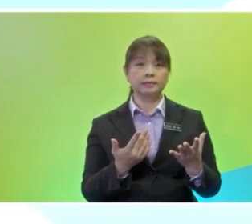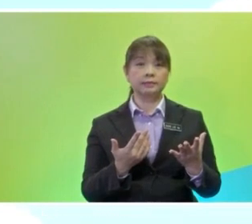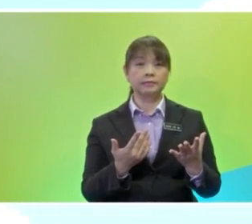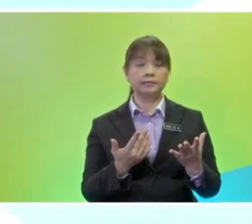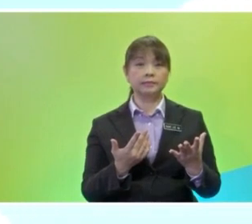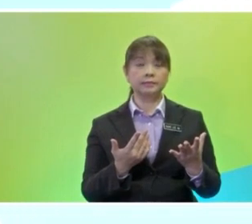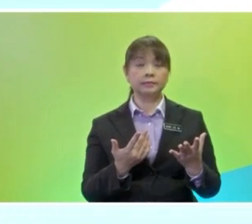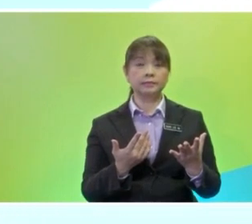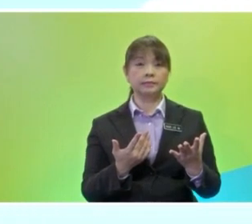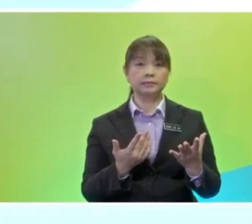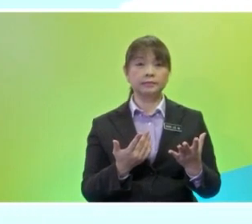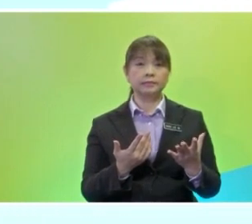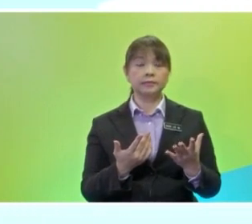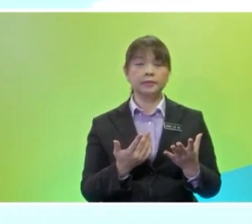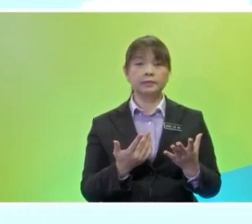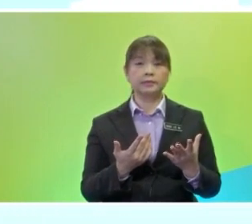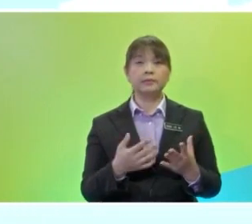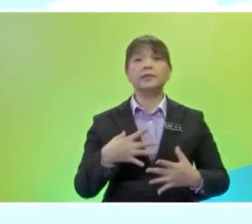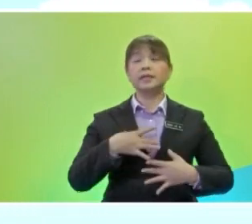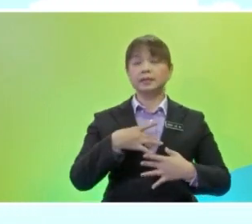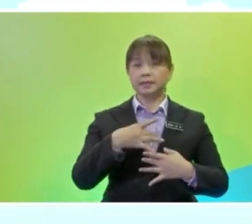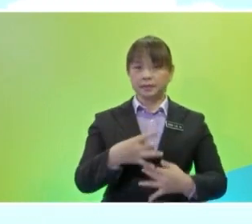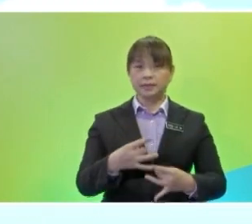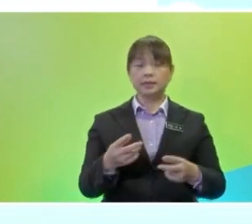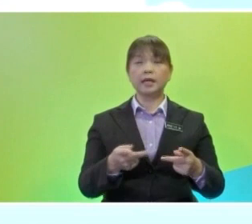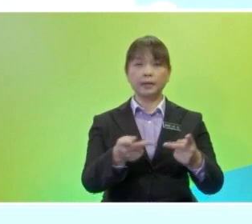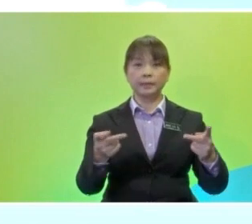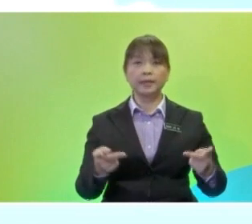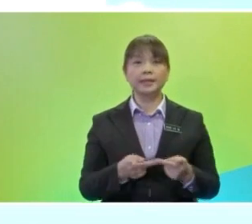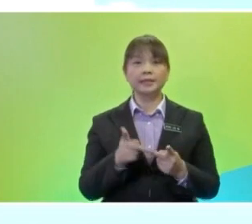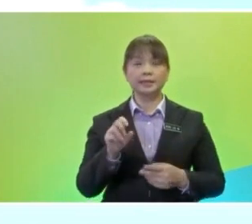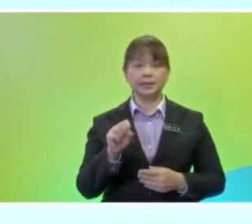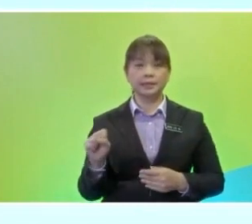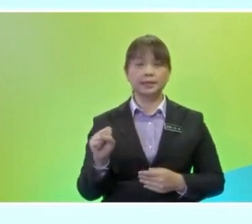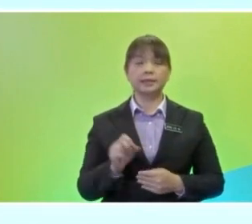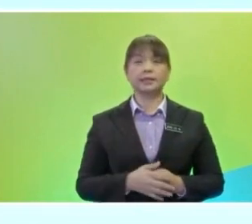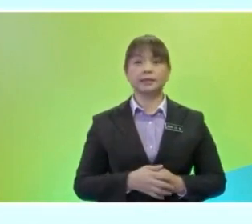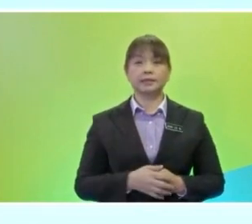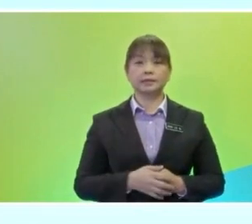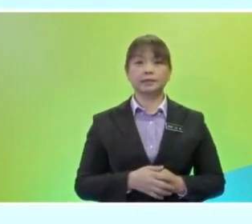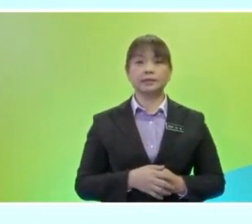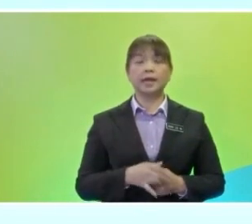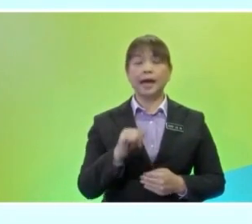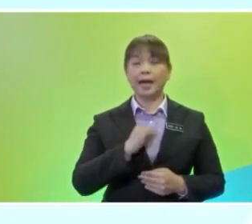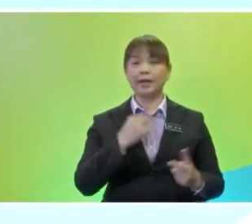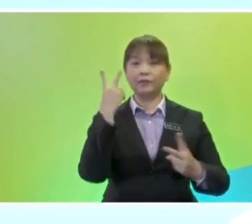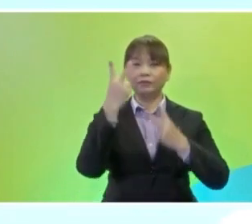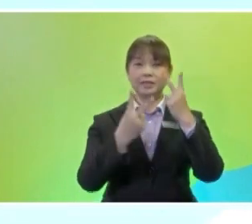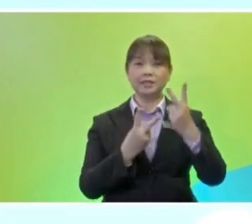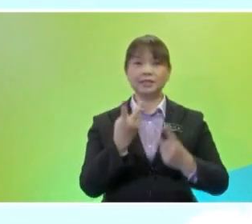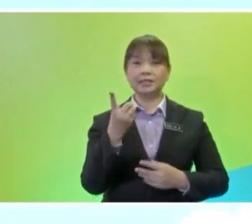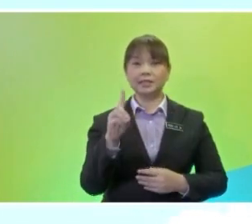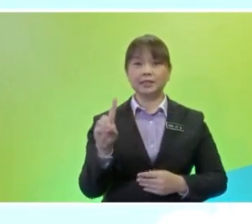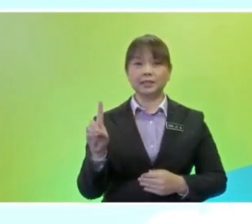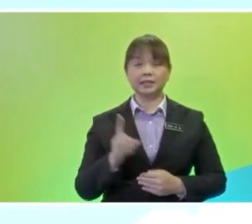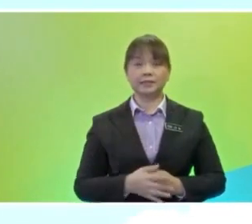There were many interesting places I visited. Okay, there were many interesting places I visited. Okay. Mm-hmm.